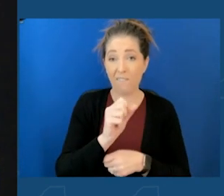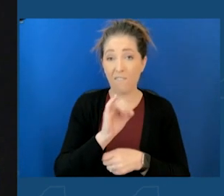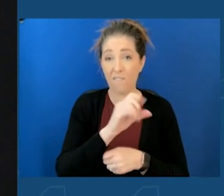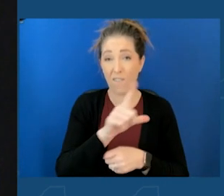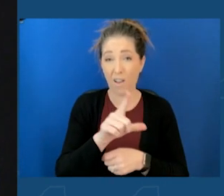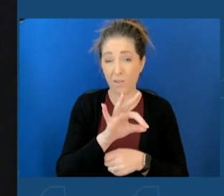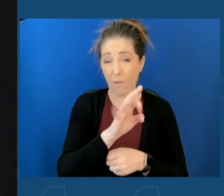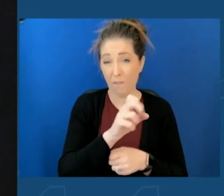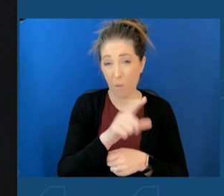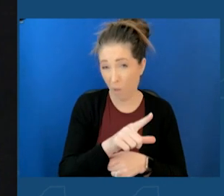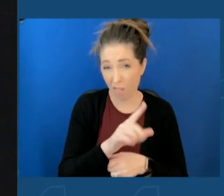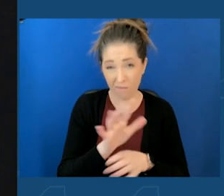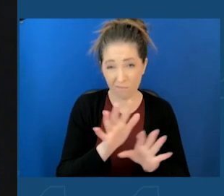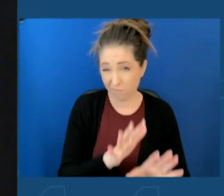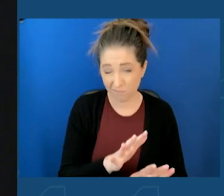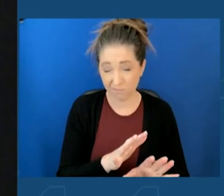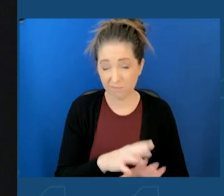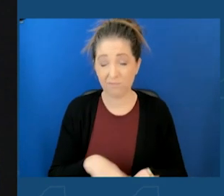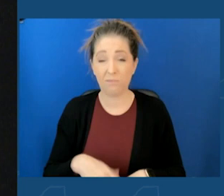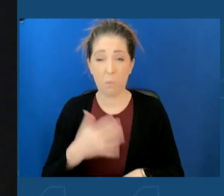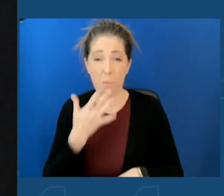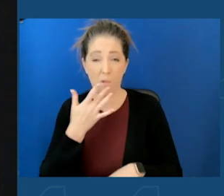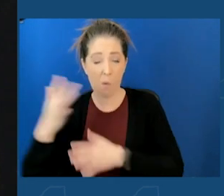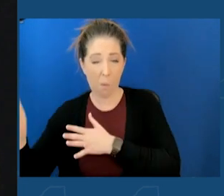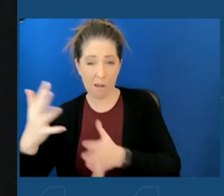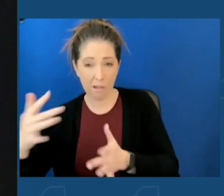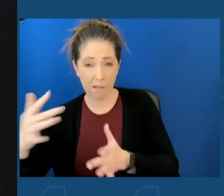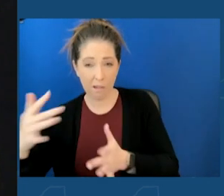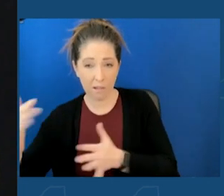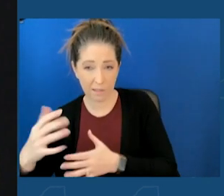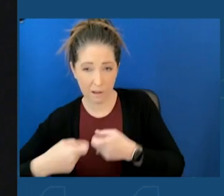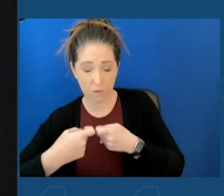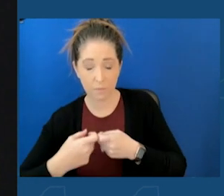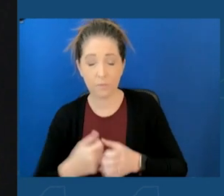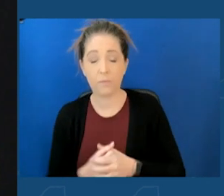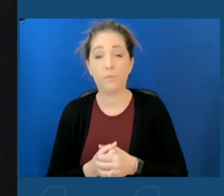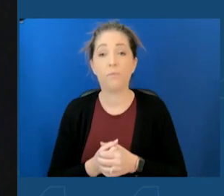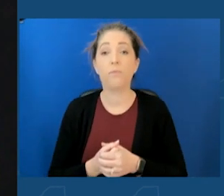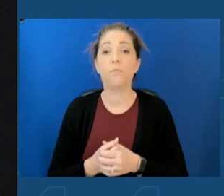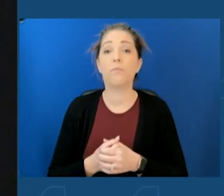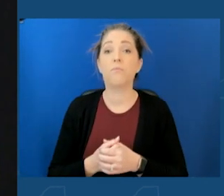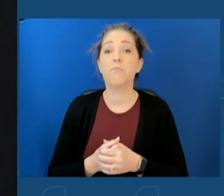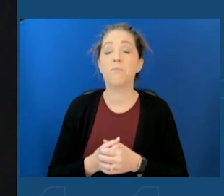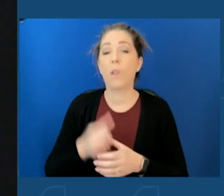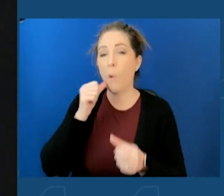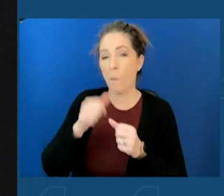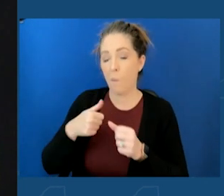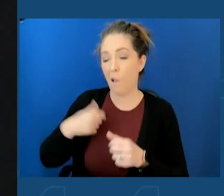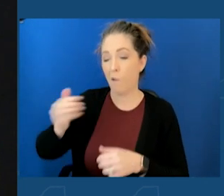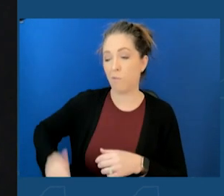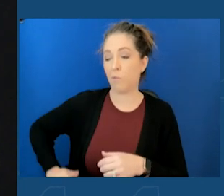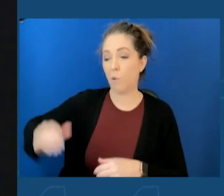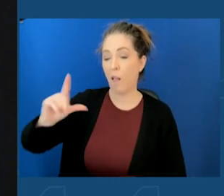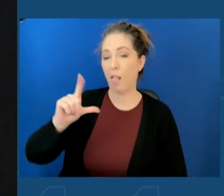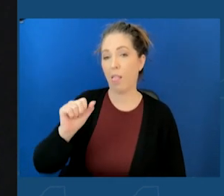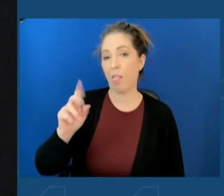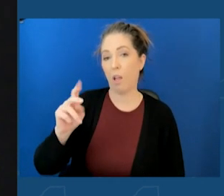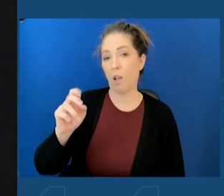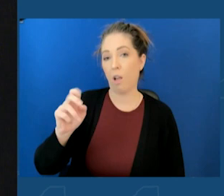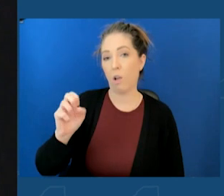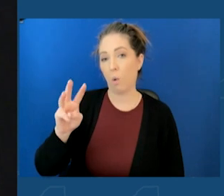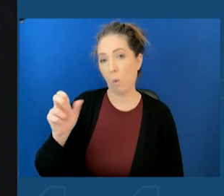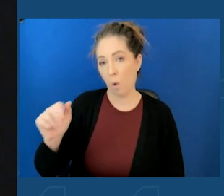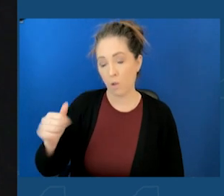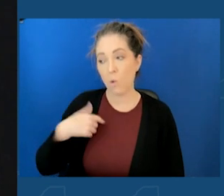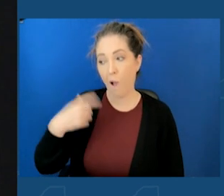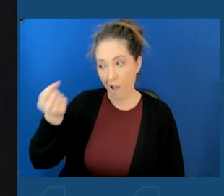coming from Lackawanna and Buffalo. I know what it's like when jobs are roaring, and I also know what it feels like when they're all gone. They